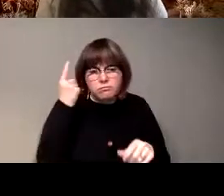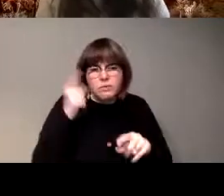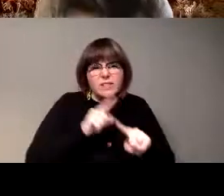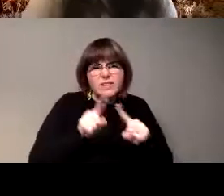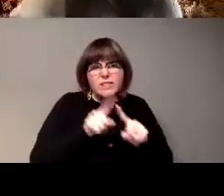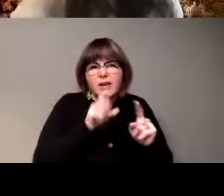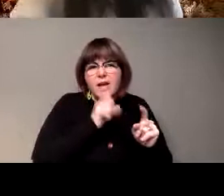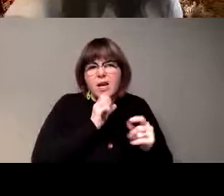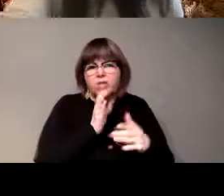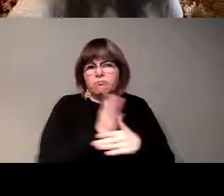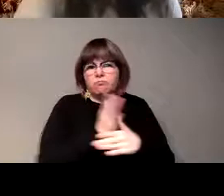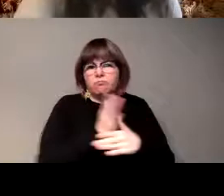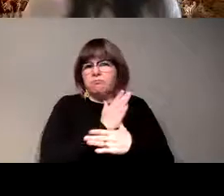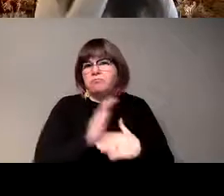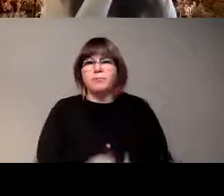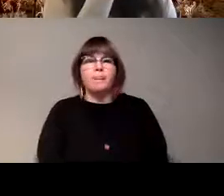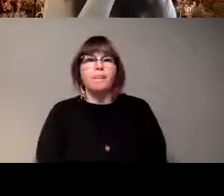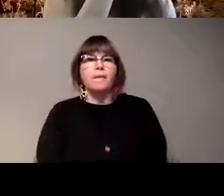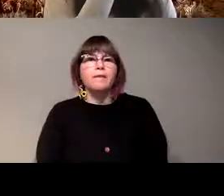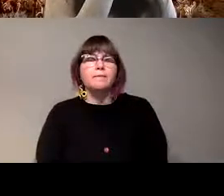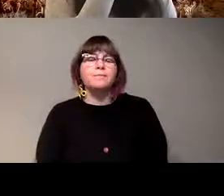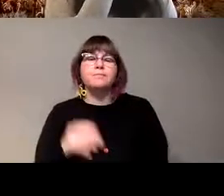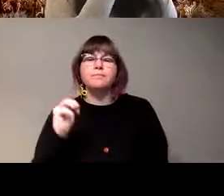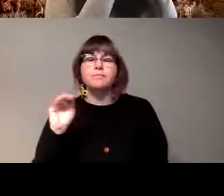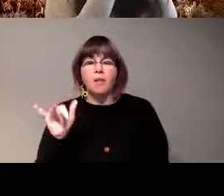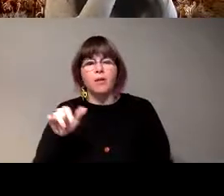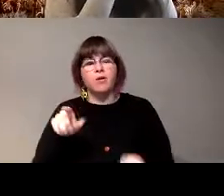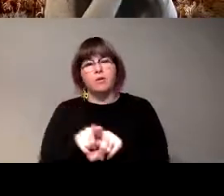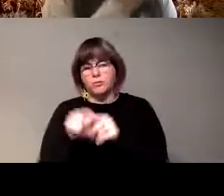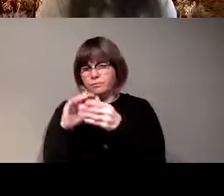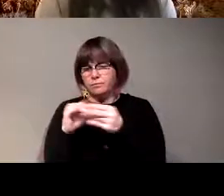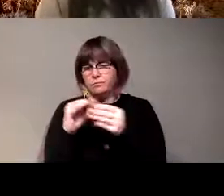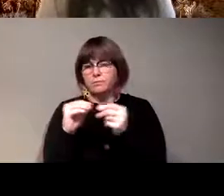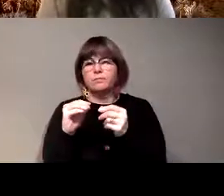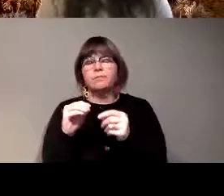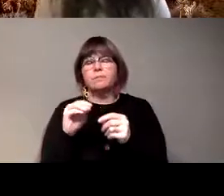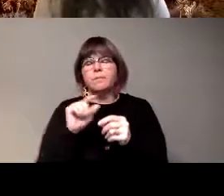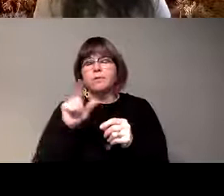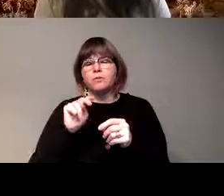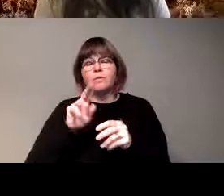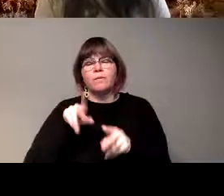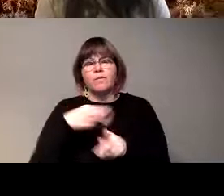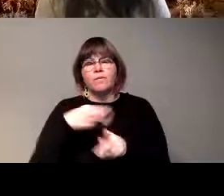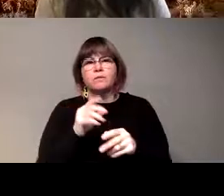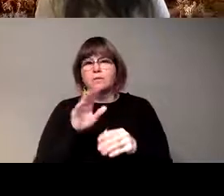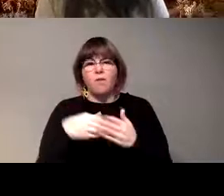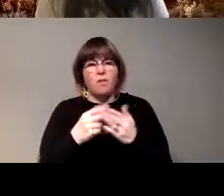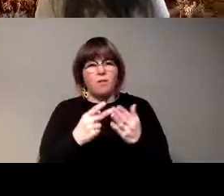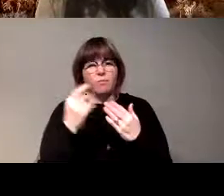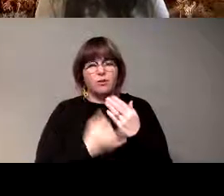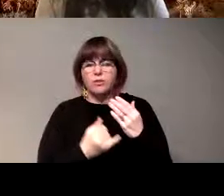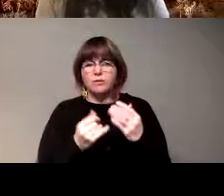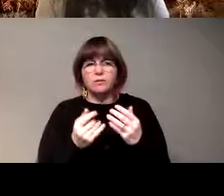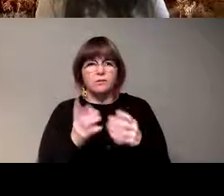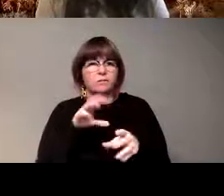age groups. So as Molly also mentioned about Zooniverse, all of these projects come